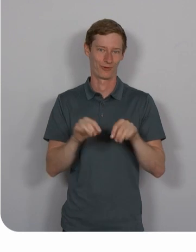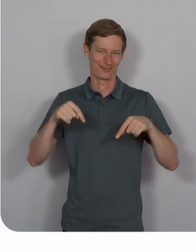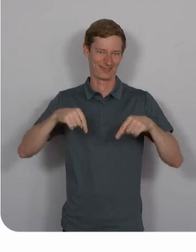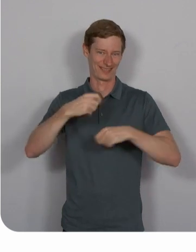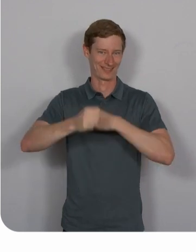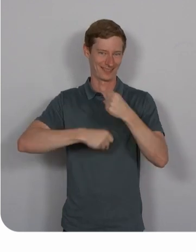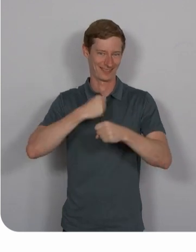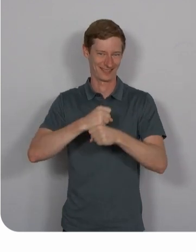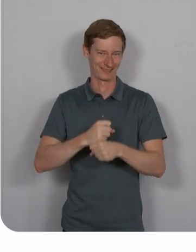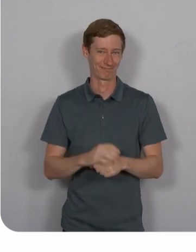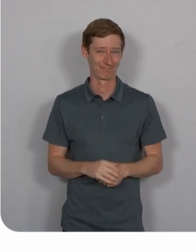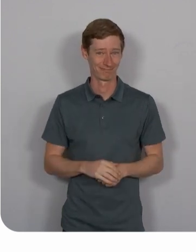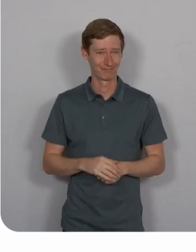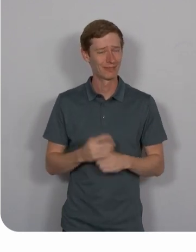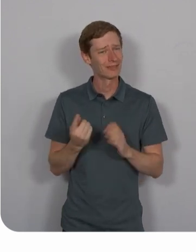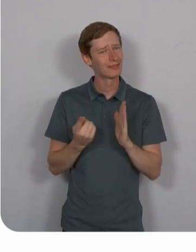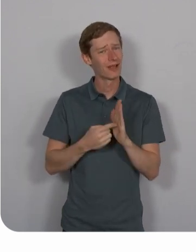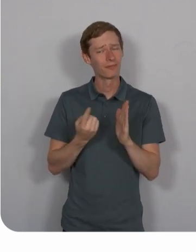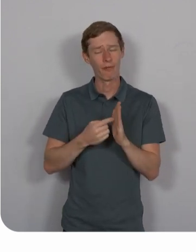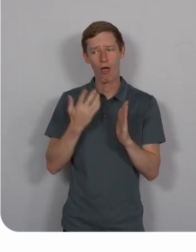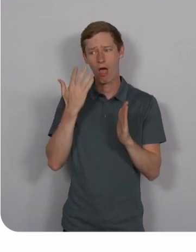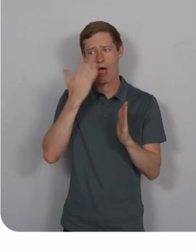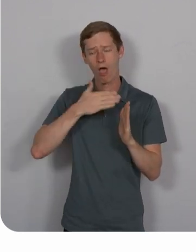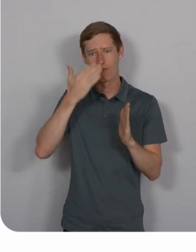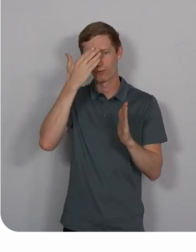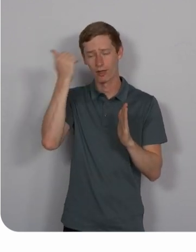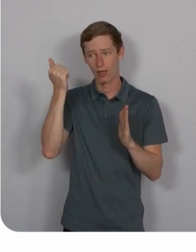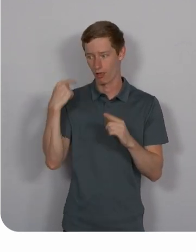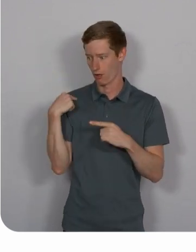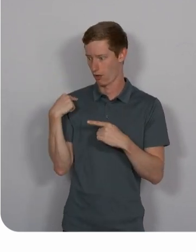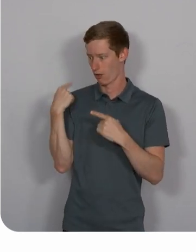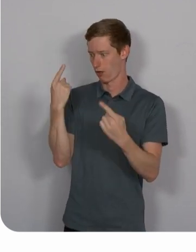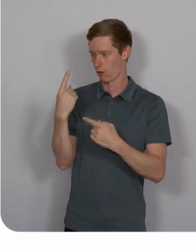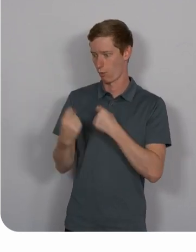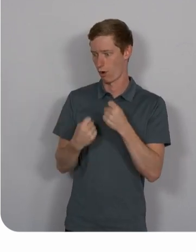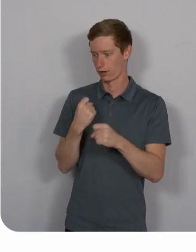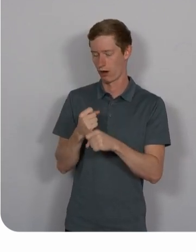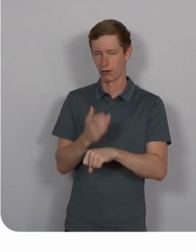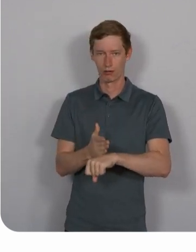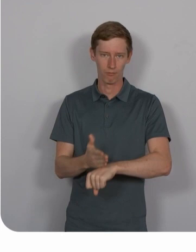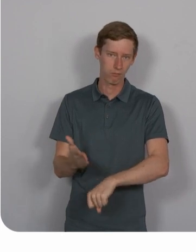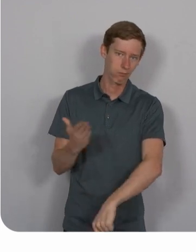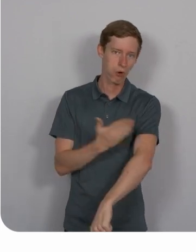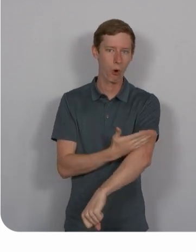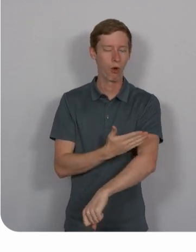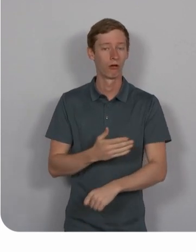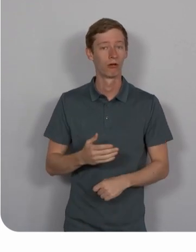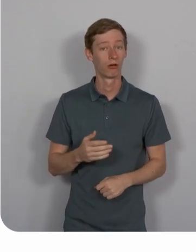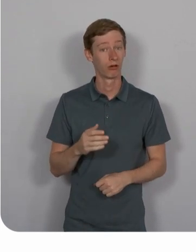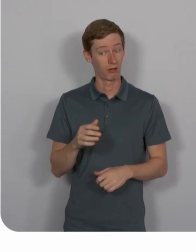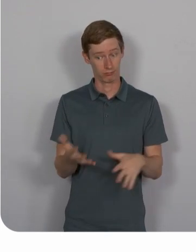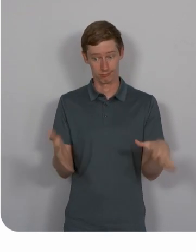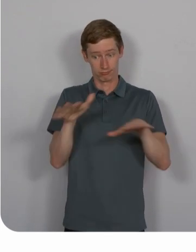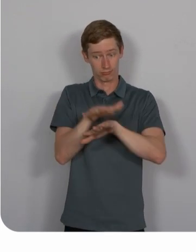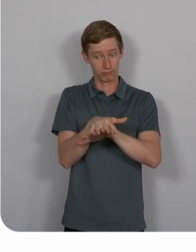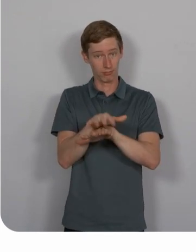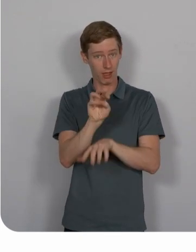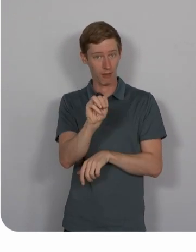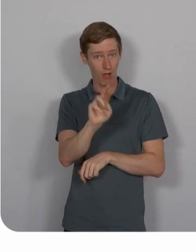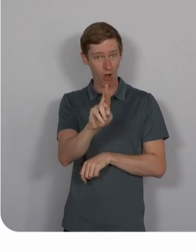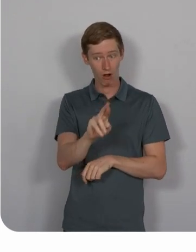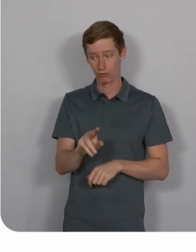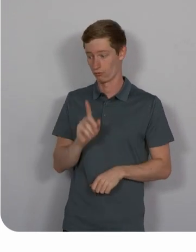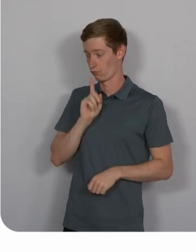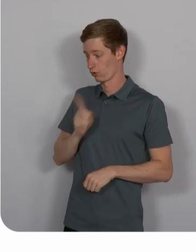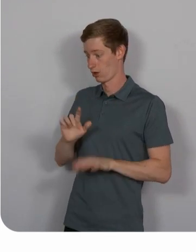easy to forget how far we've come in just 1 year's time, right? We now have mixed reality that can combine